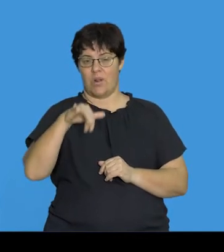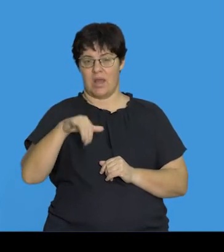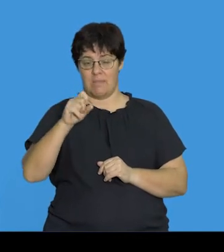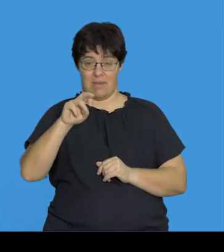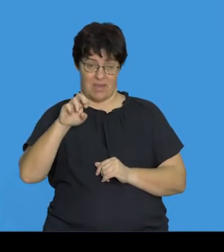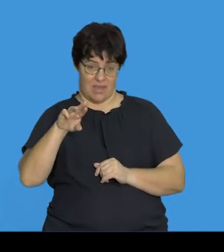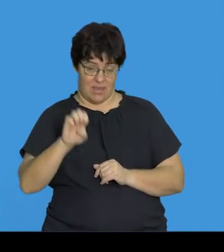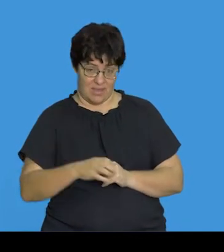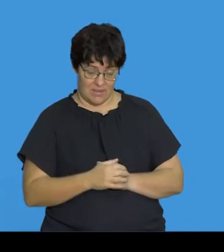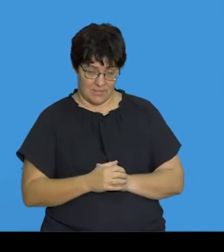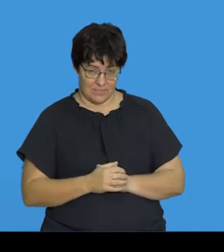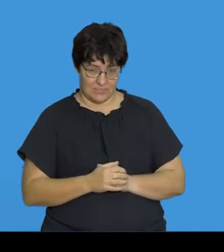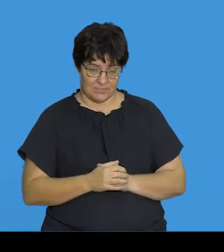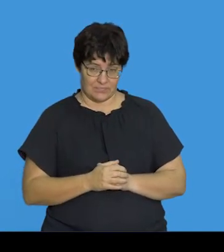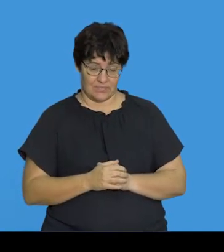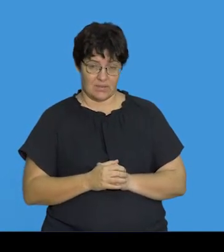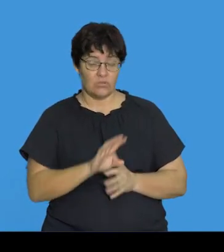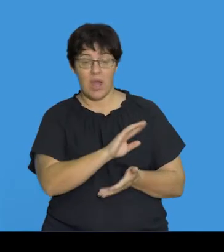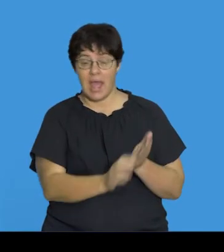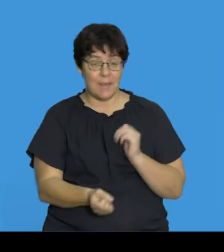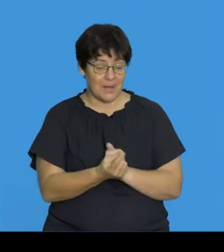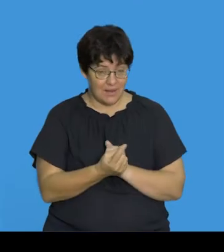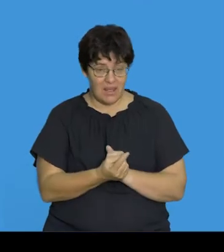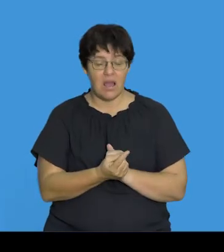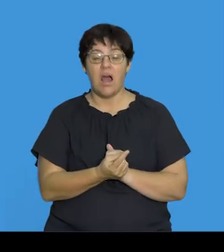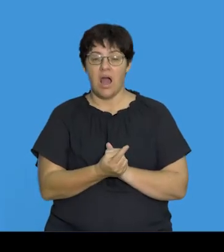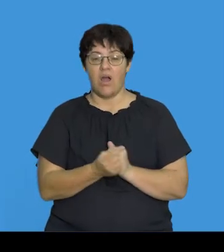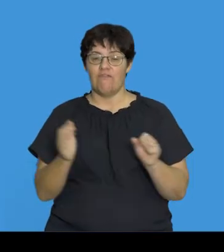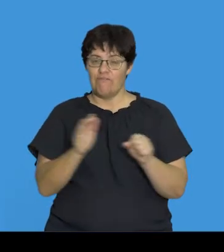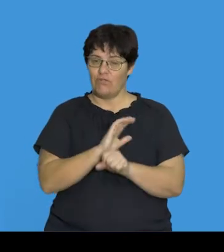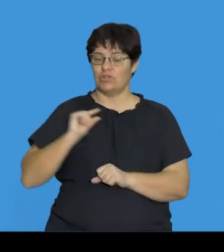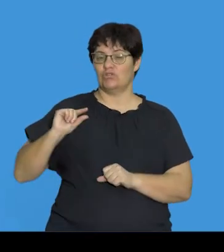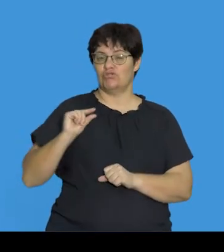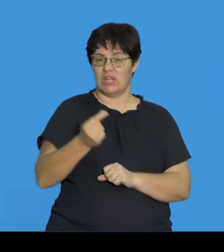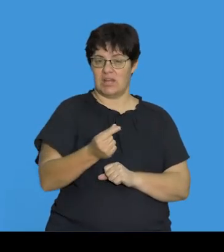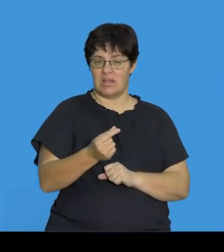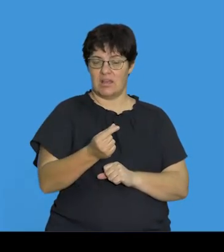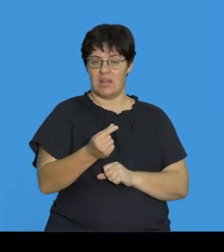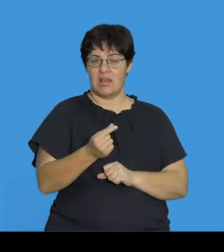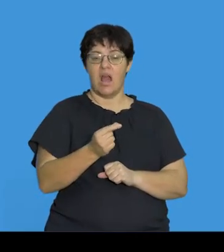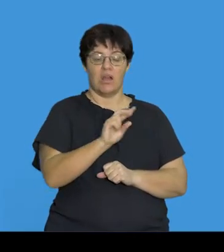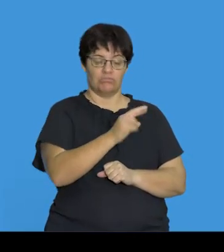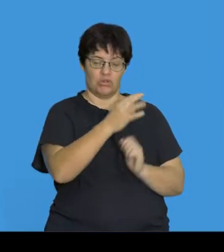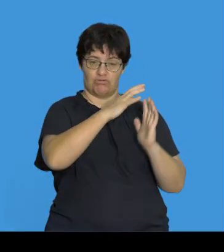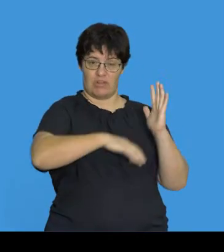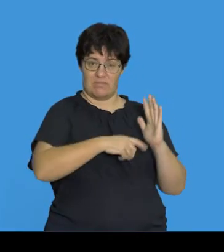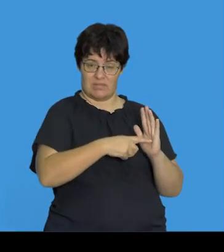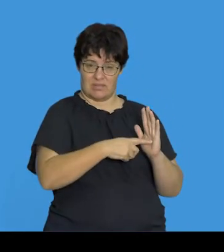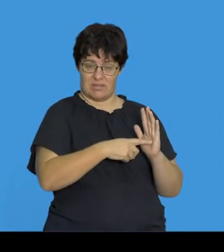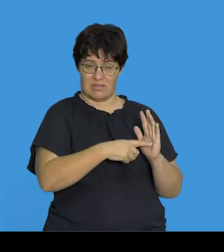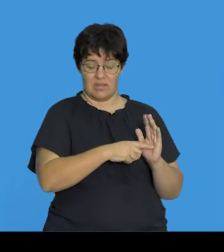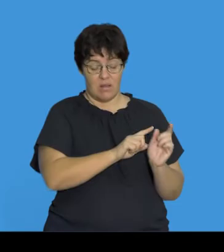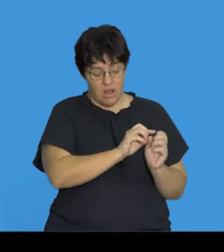and unpack that in the next slide. And as that occurs, the entire gene is transcribed, and that gene